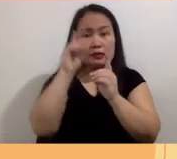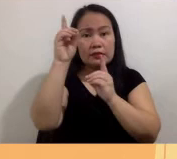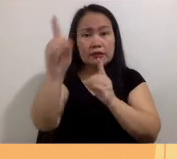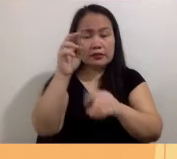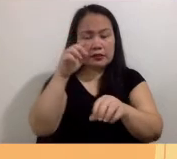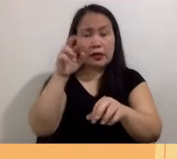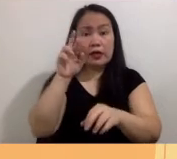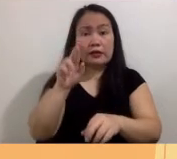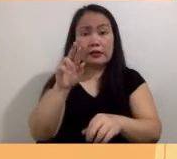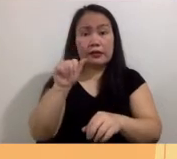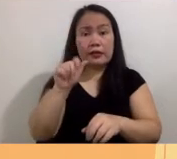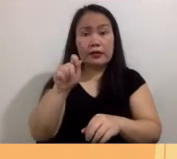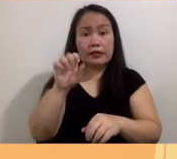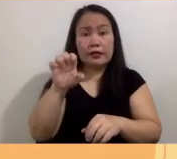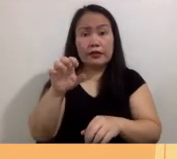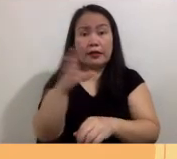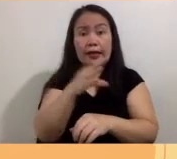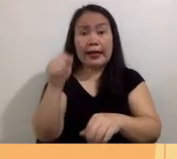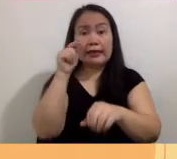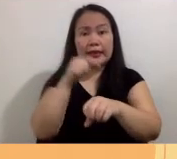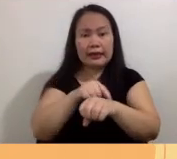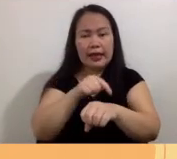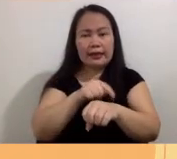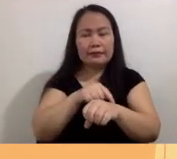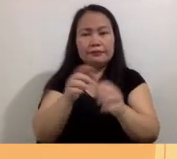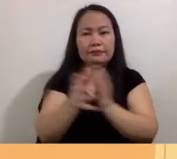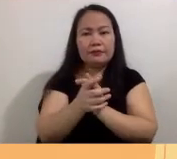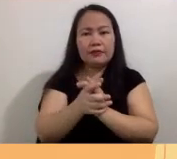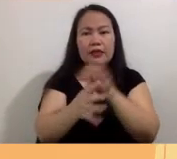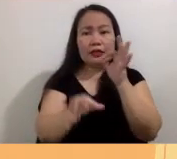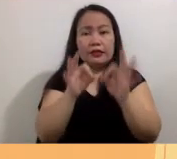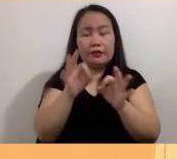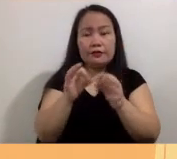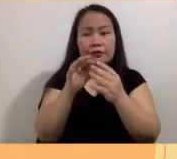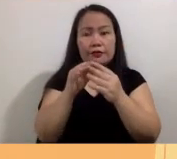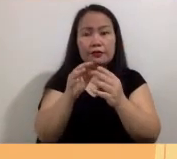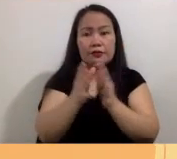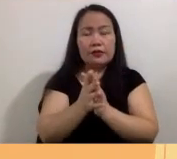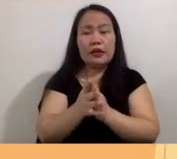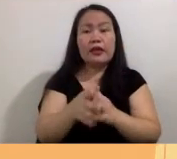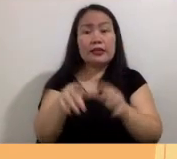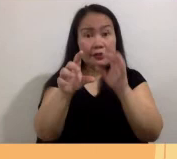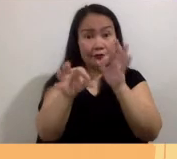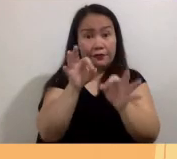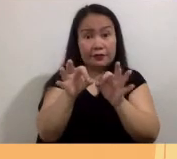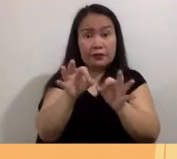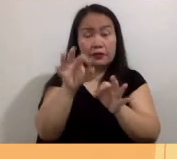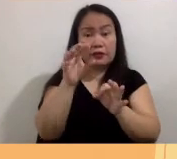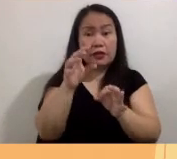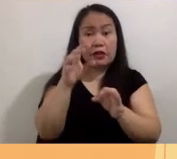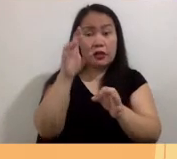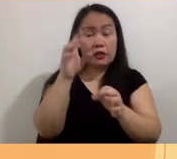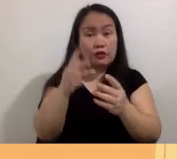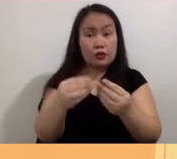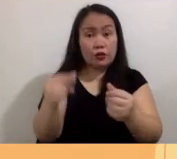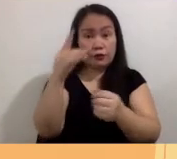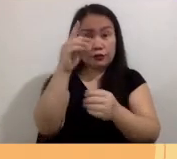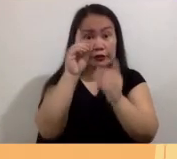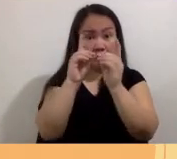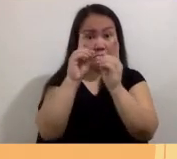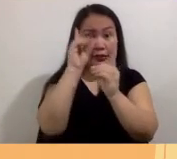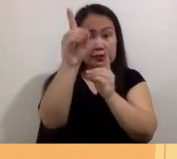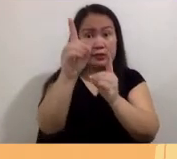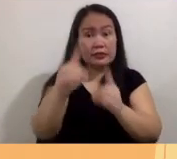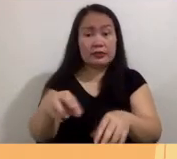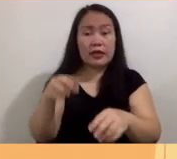you're looking for the distance, you're going to solve for the distance, then rate times time. If you're going to solve